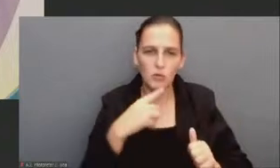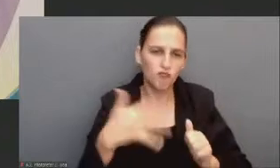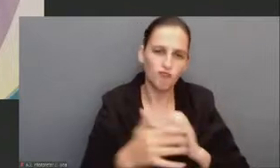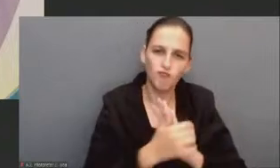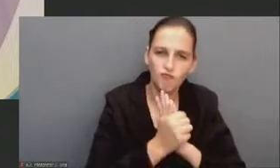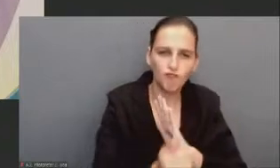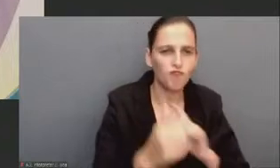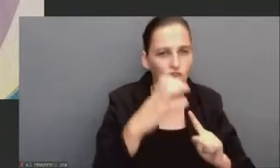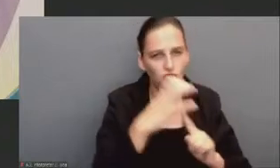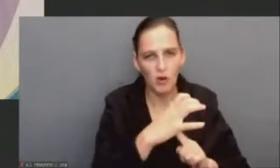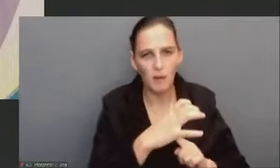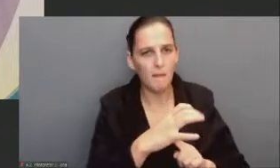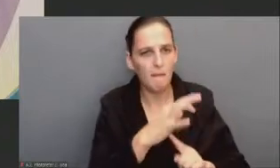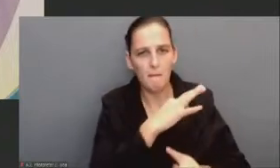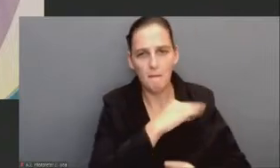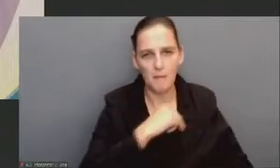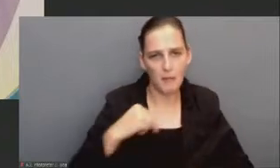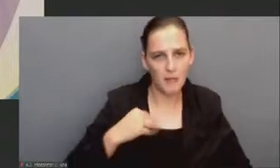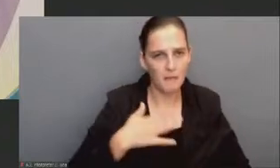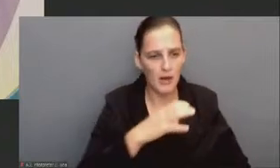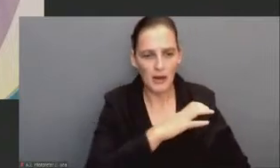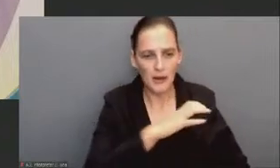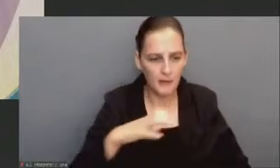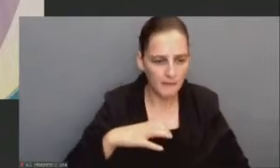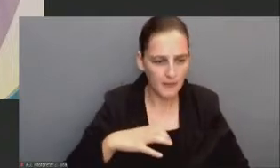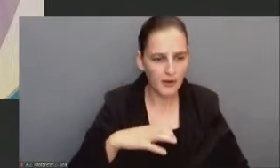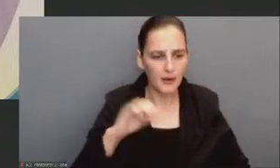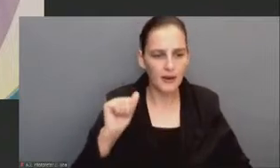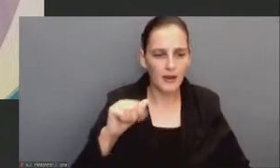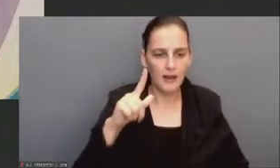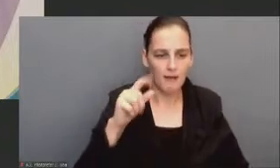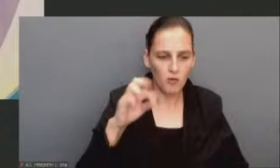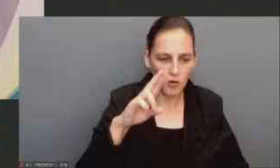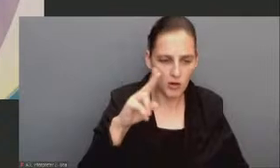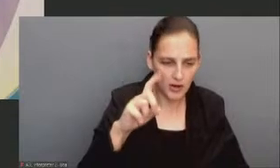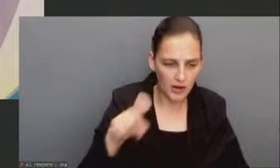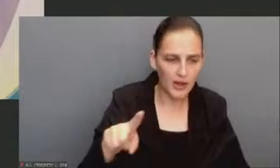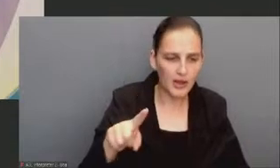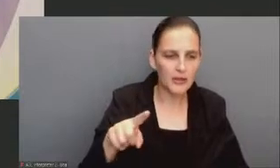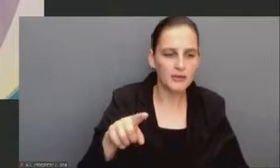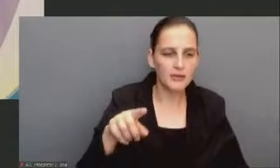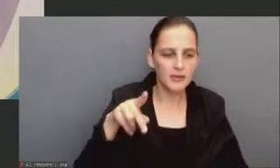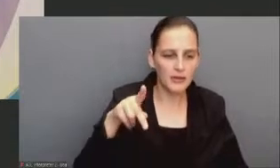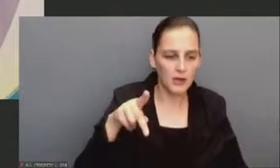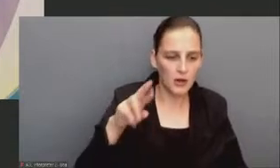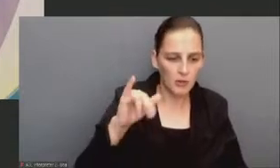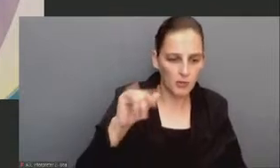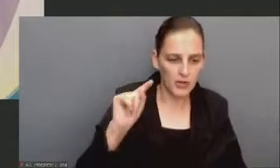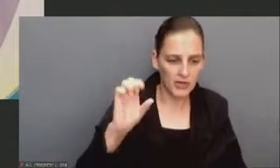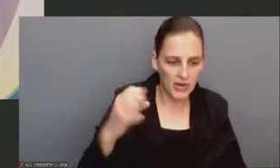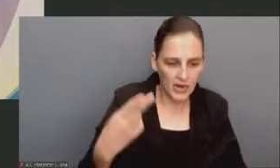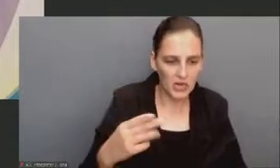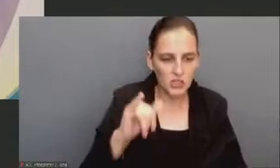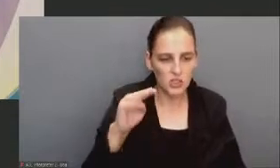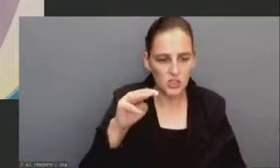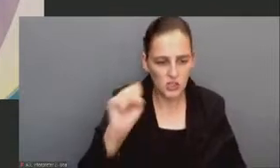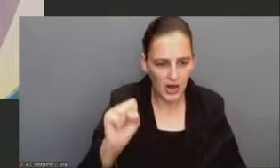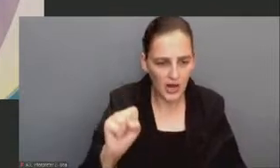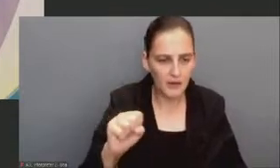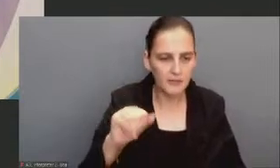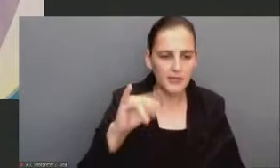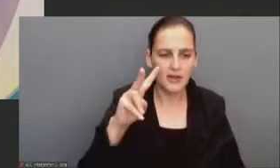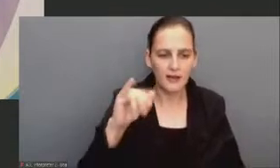subcommittee. Myra Alvarez, Dr. James Hildreth, Vincent Toronzo, Mary Turner, Dr. Homer